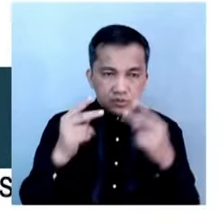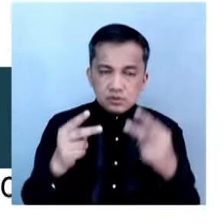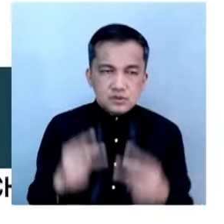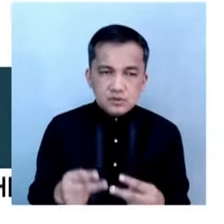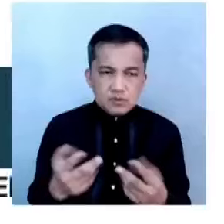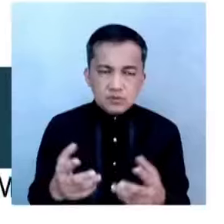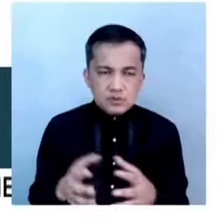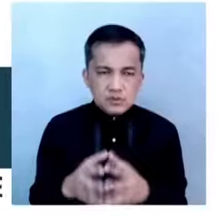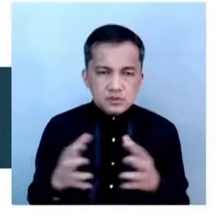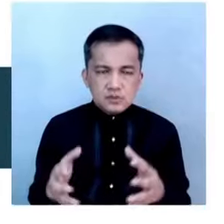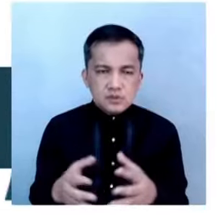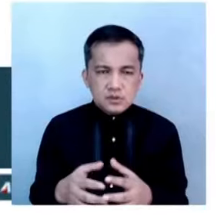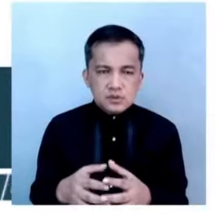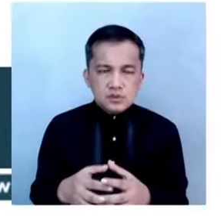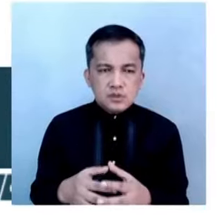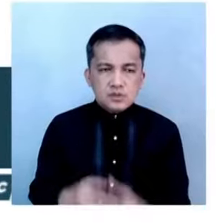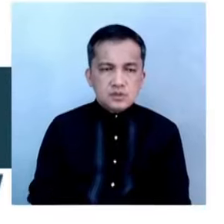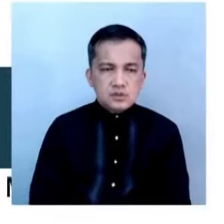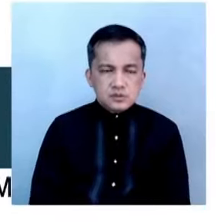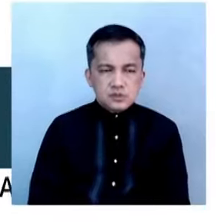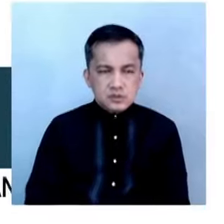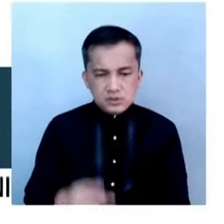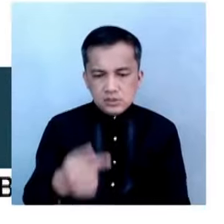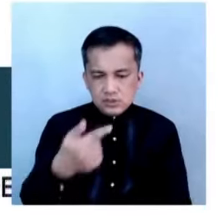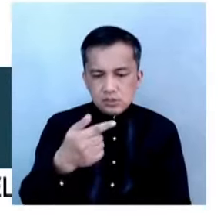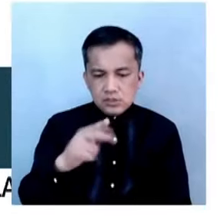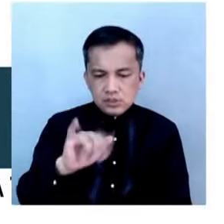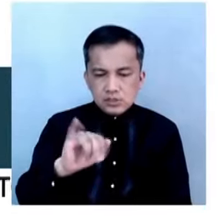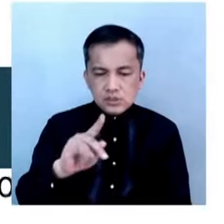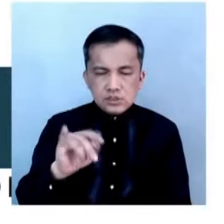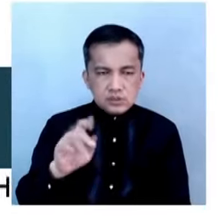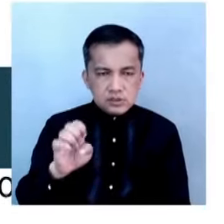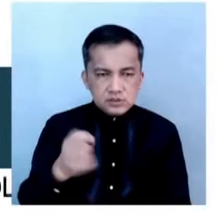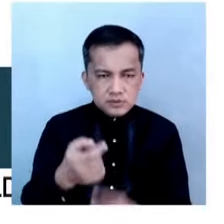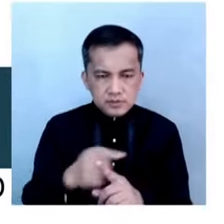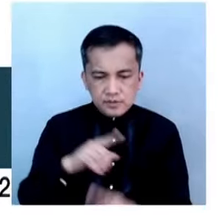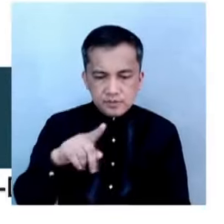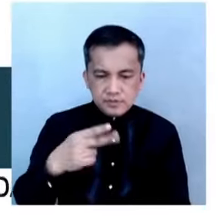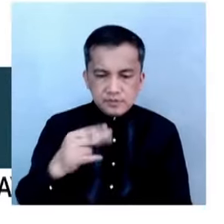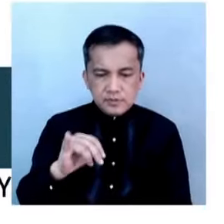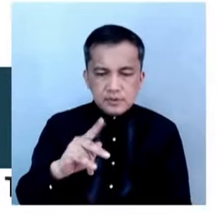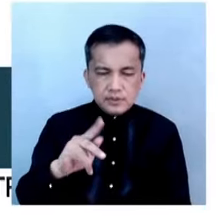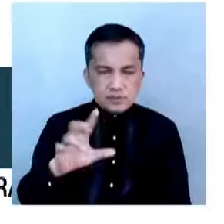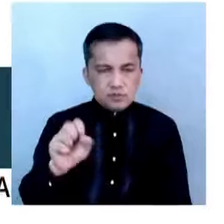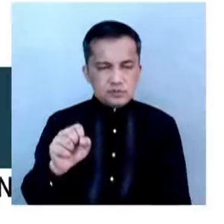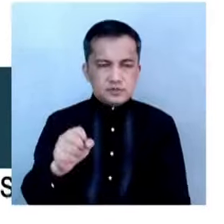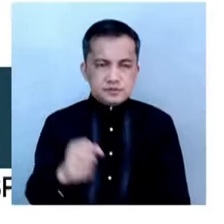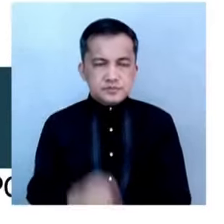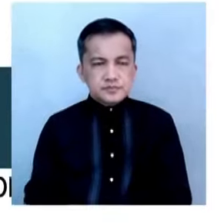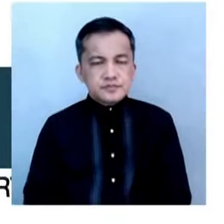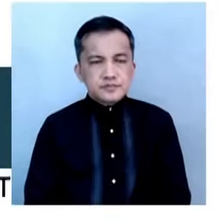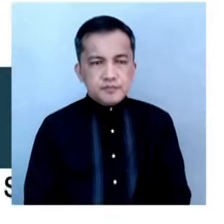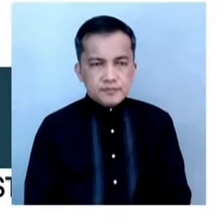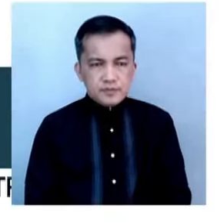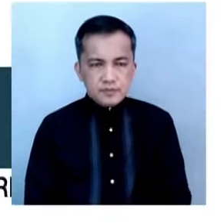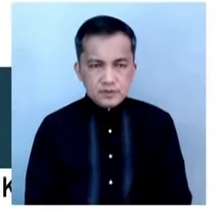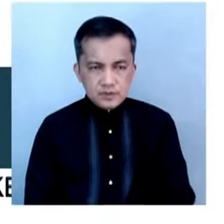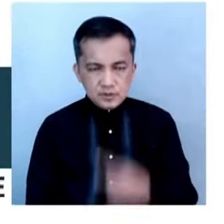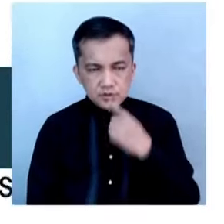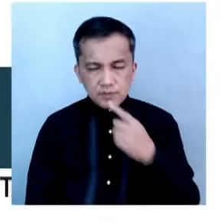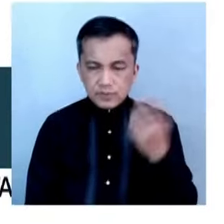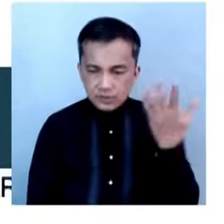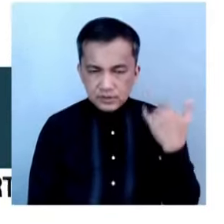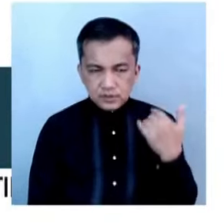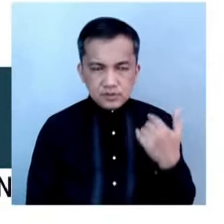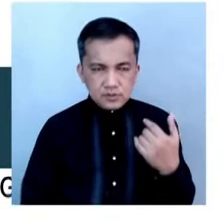much of a guidance of any advisory coming from FEVOX itself. Ang sabi din po niya, dati-dati daw po ay